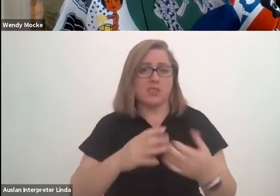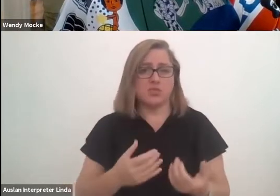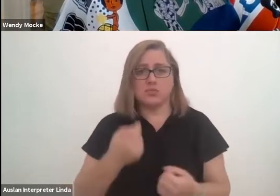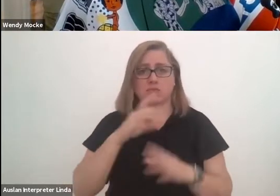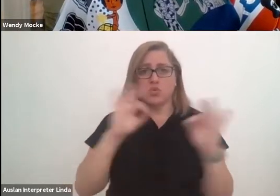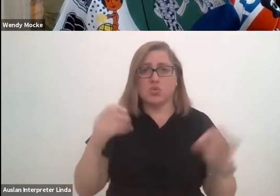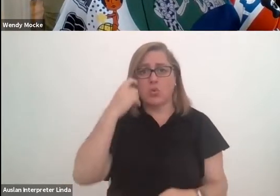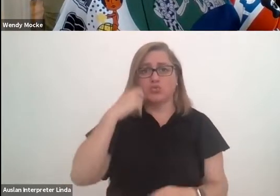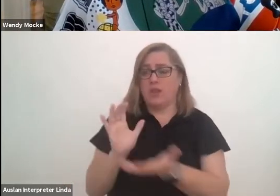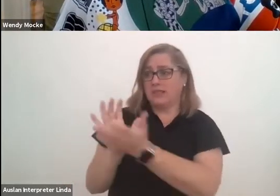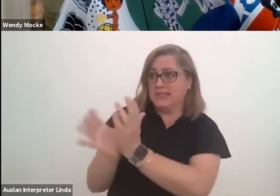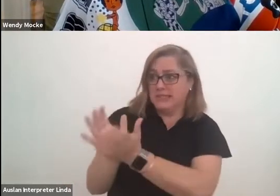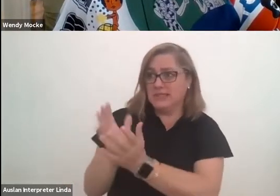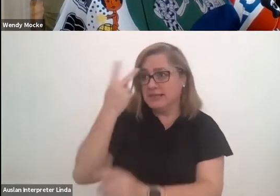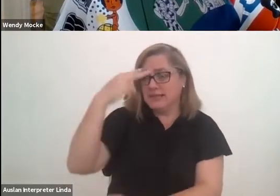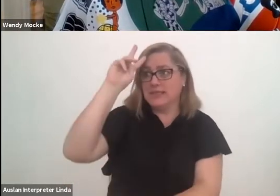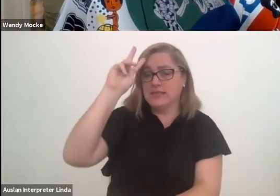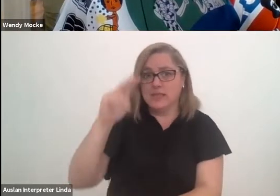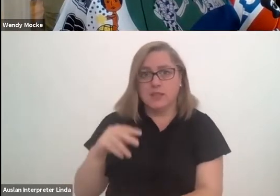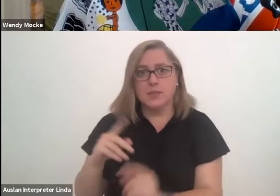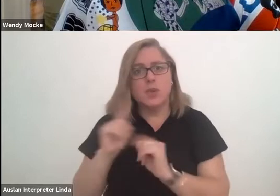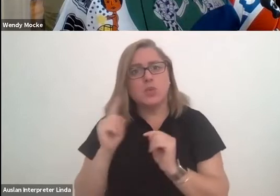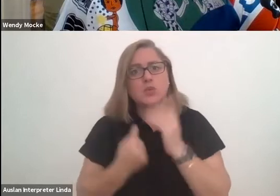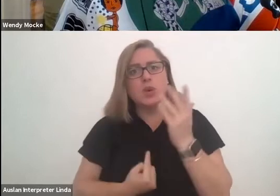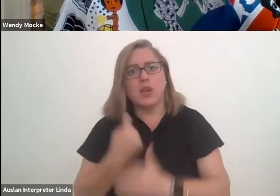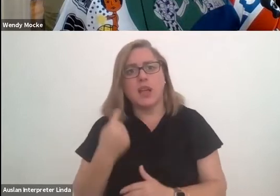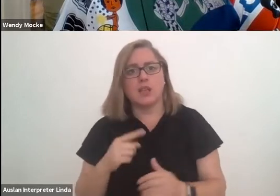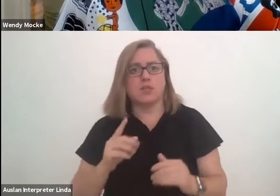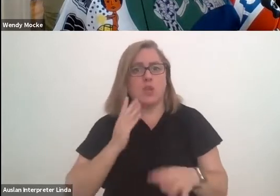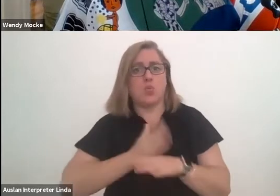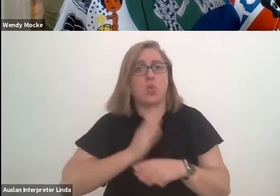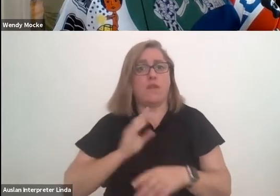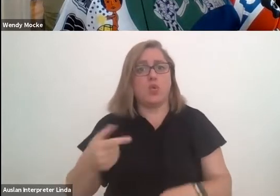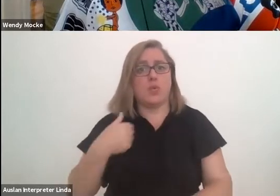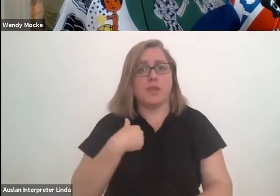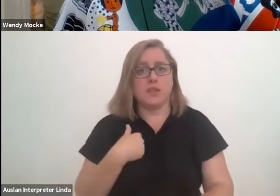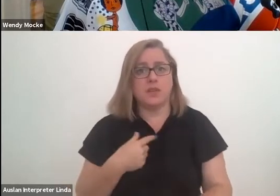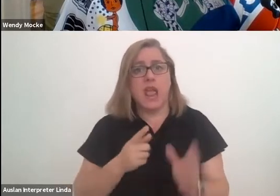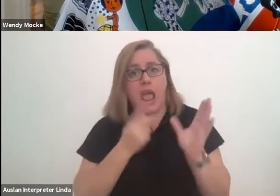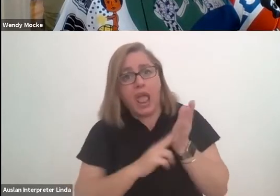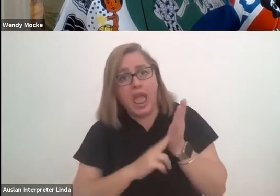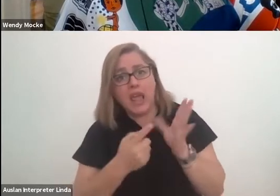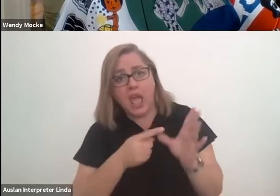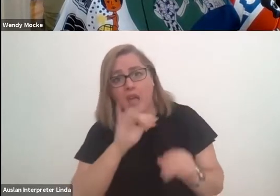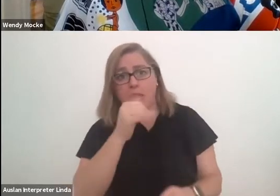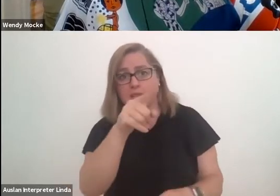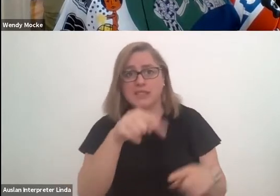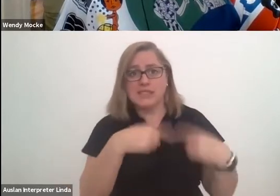reason, because as soon as that's what works for me. Anna might have a different spin on that,